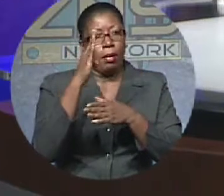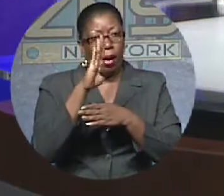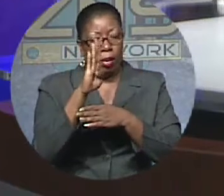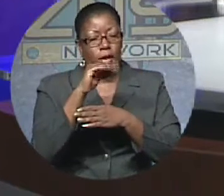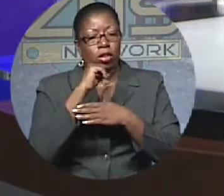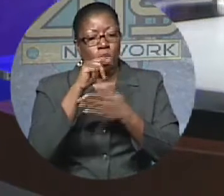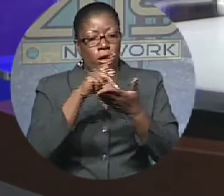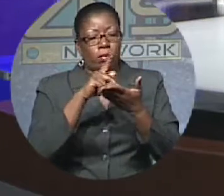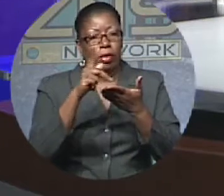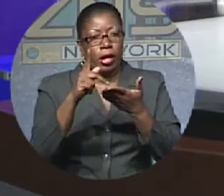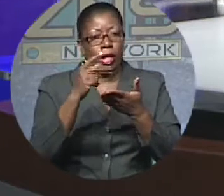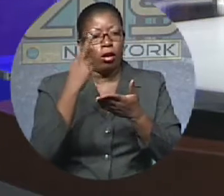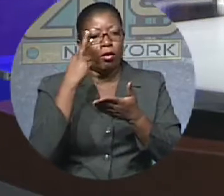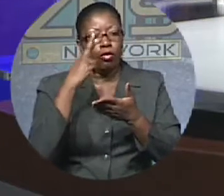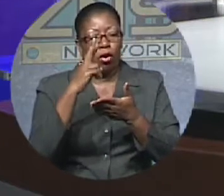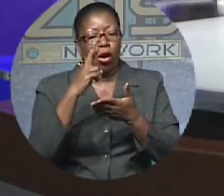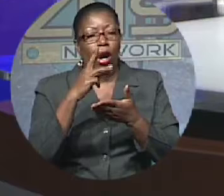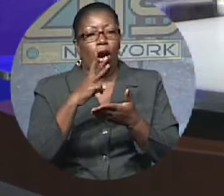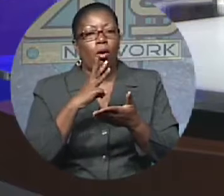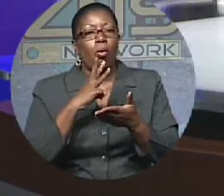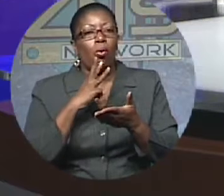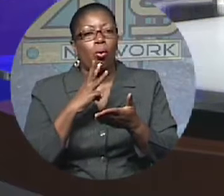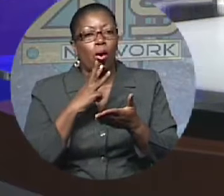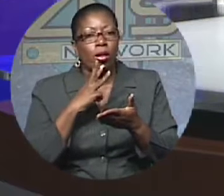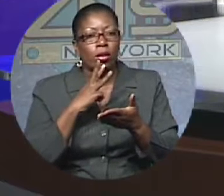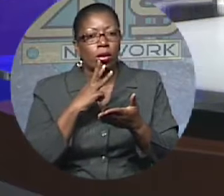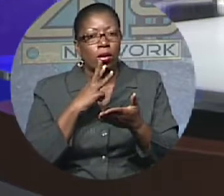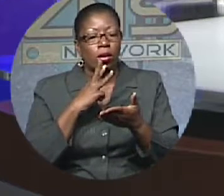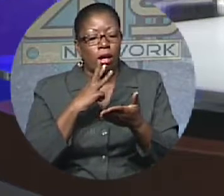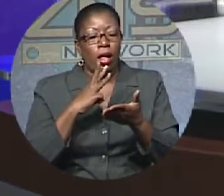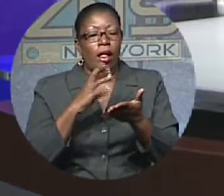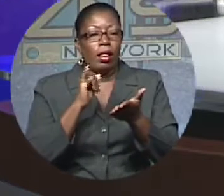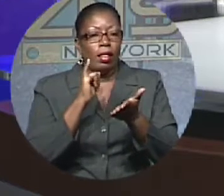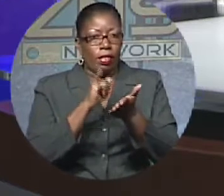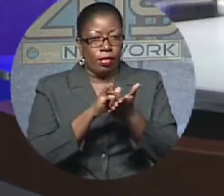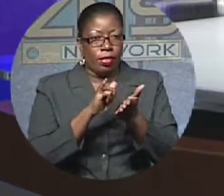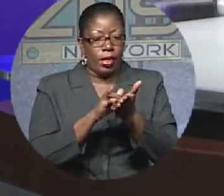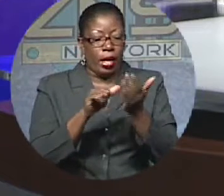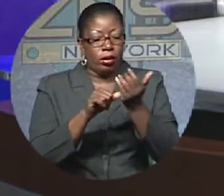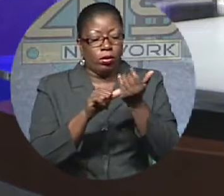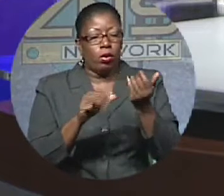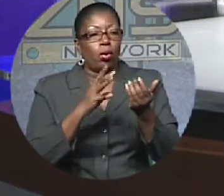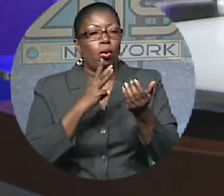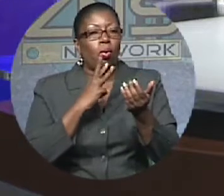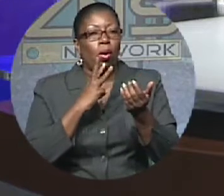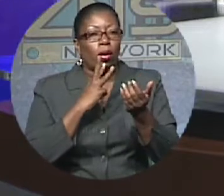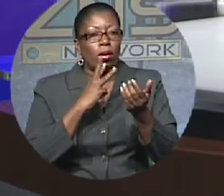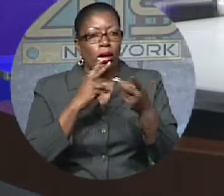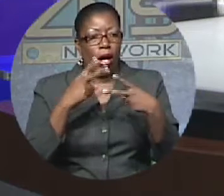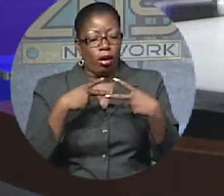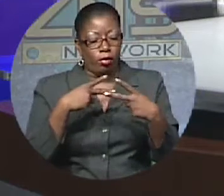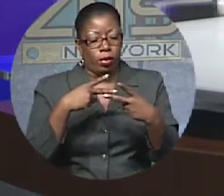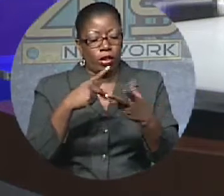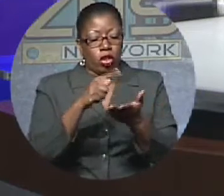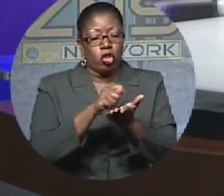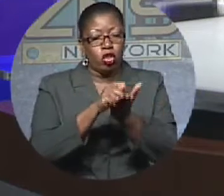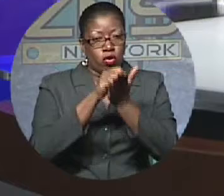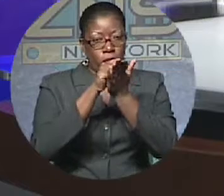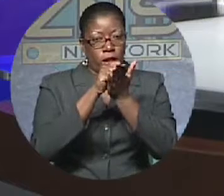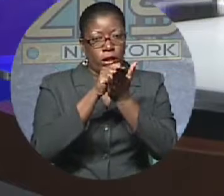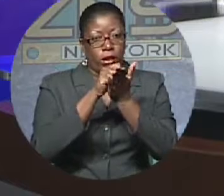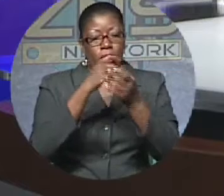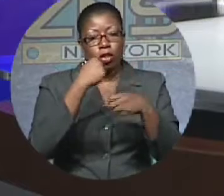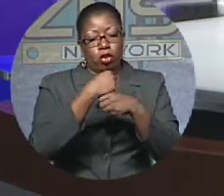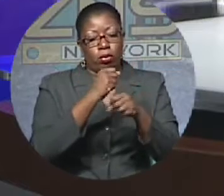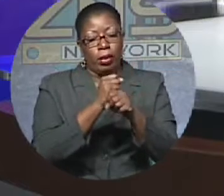treated and reused. Now, the suggestion, he says, that Water and Sewage is taking wastewater from our residential customers and using it to produce a